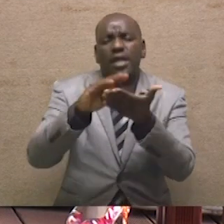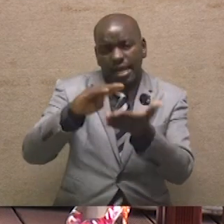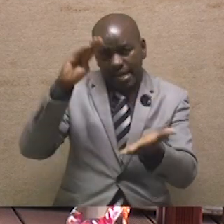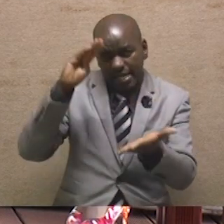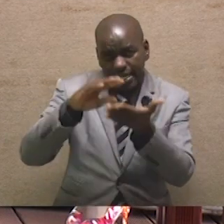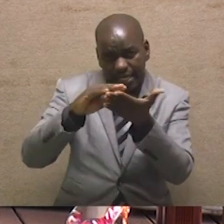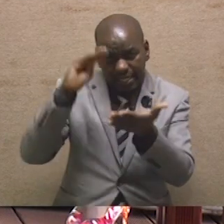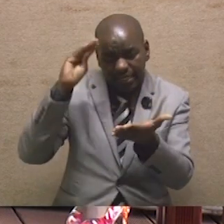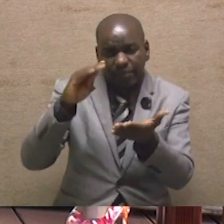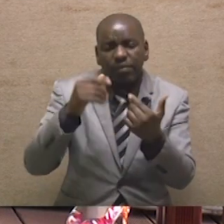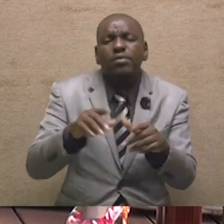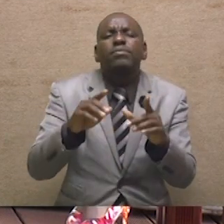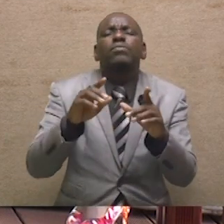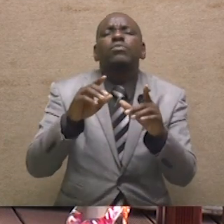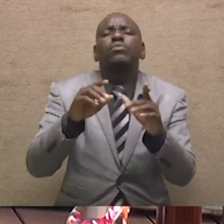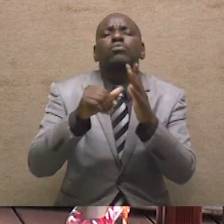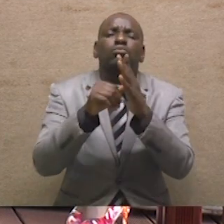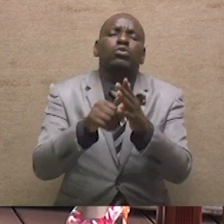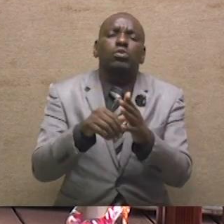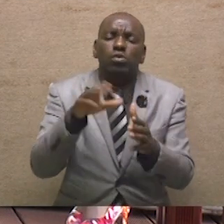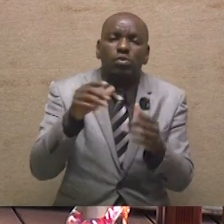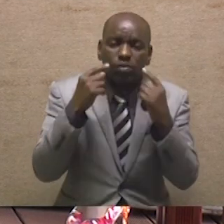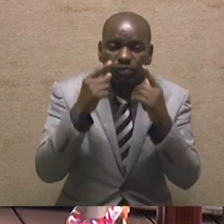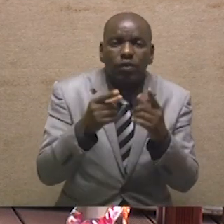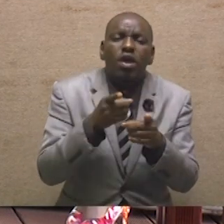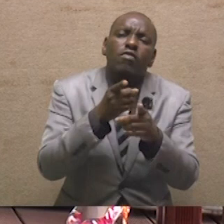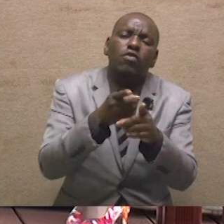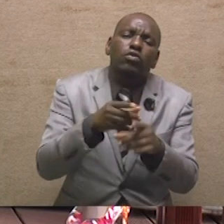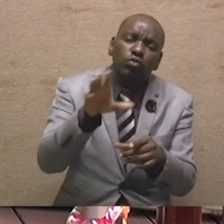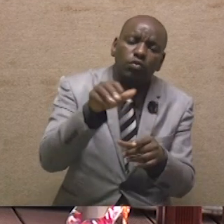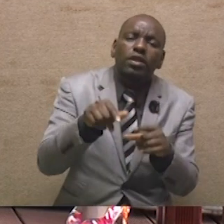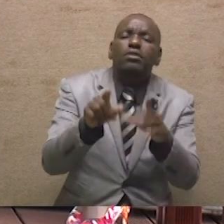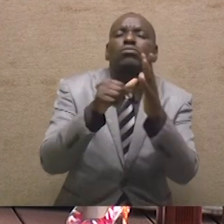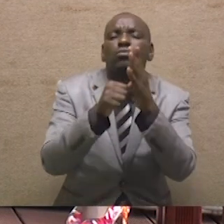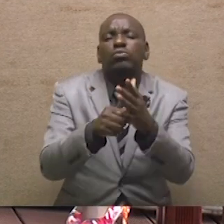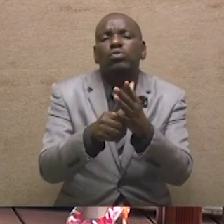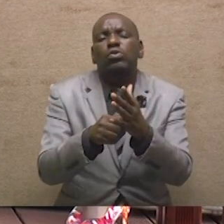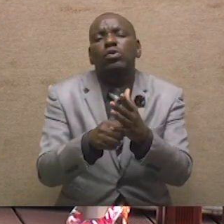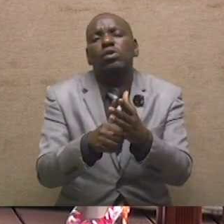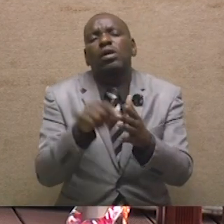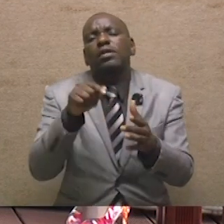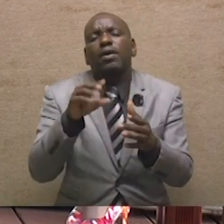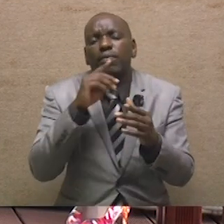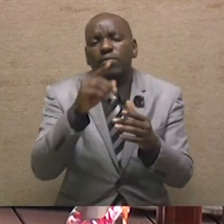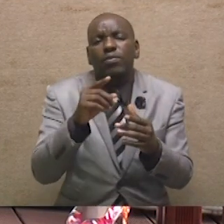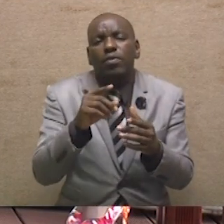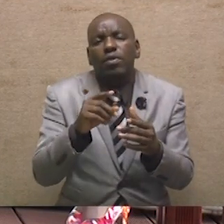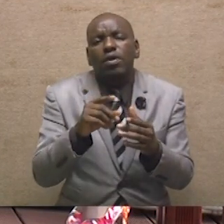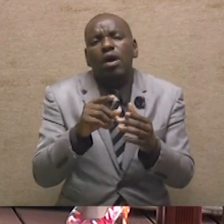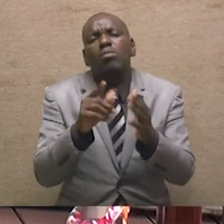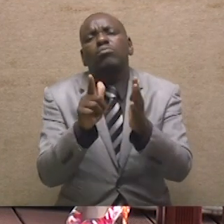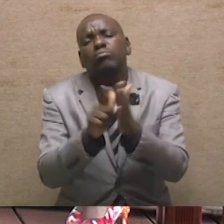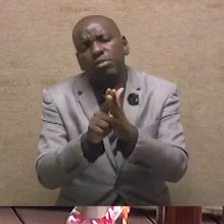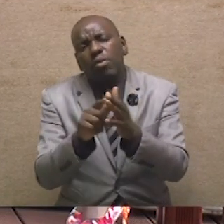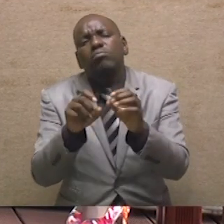provides quality learning. And if we hold that as the holy grail and everything follows that, then we will not